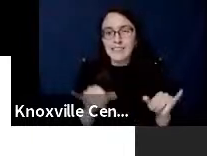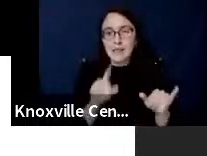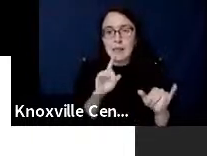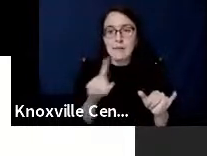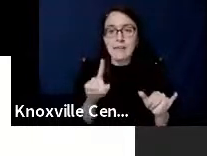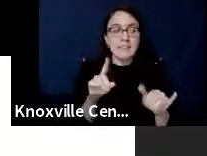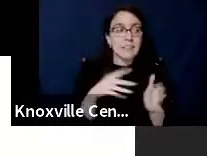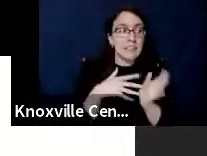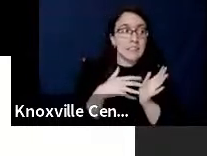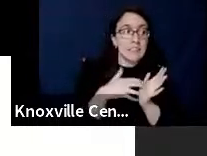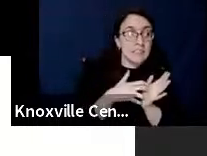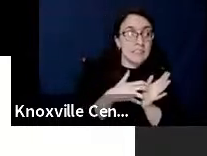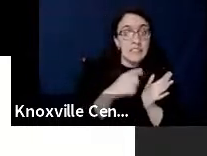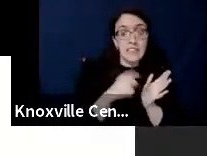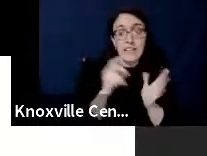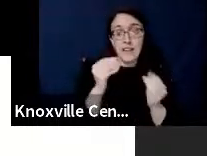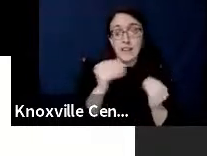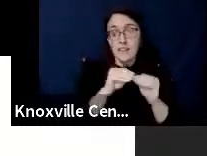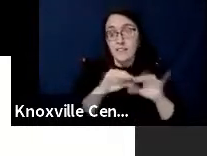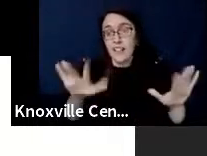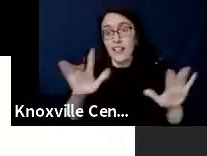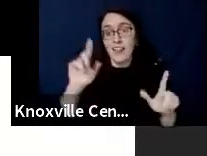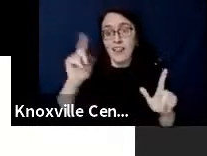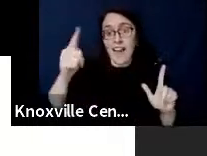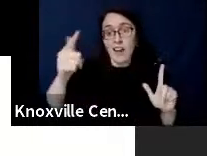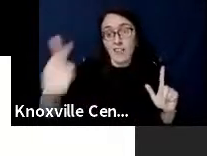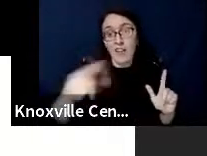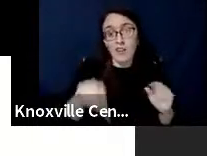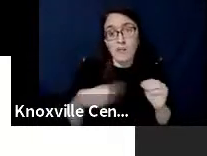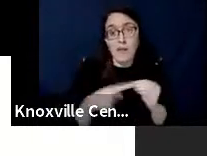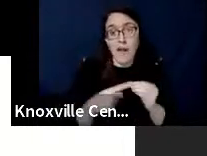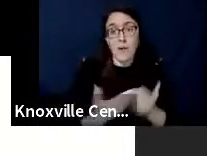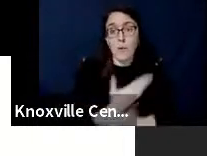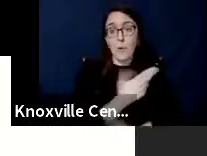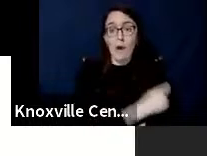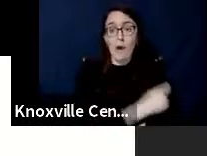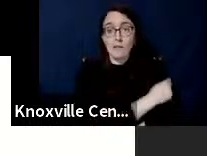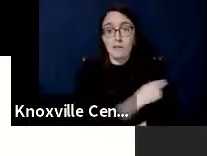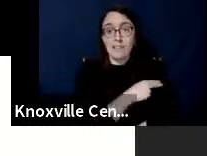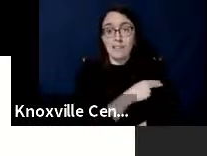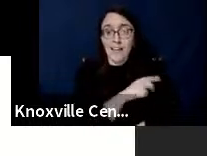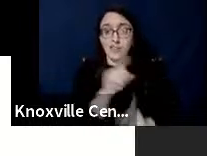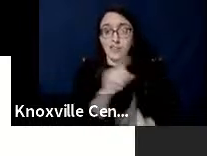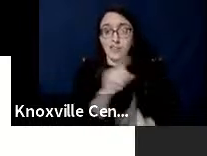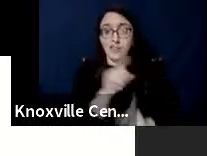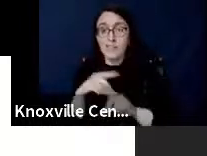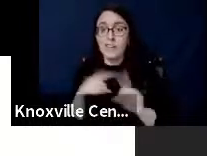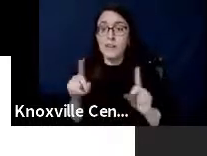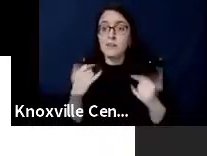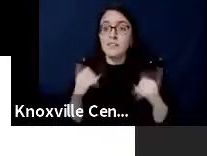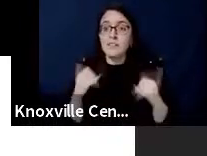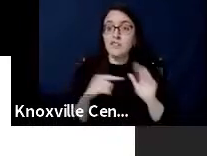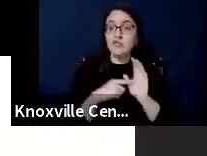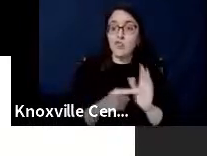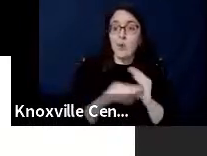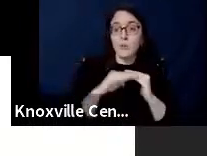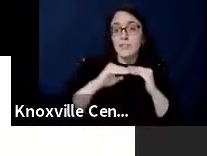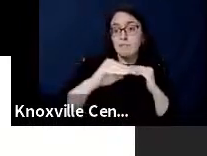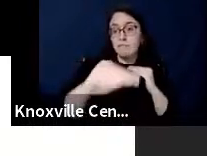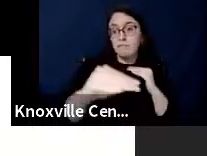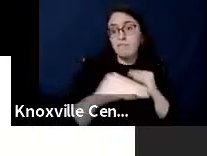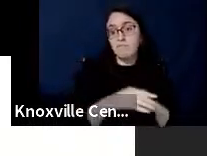later about new hospitalizations, but still shows a steady amount. Next slide, please.